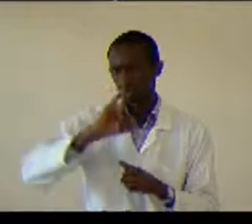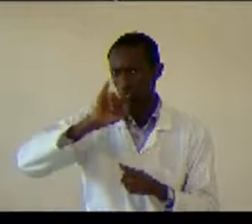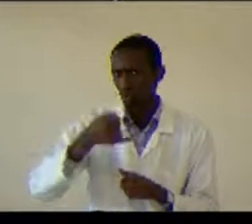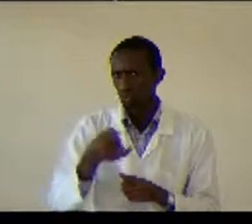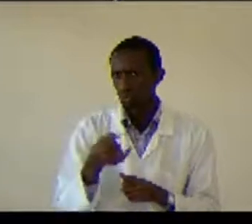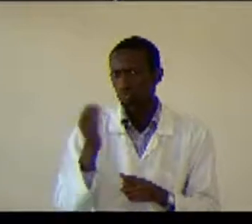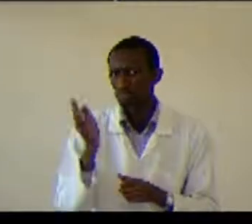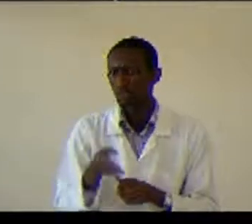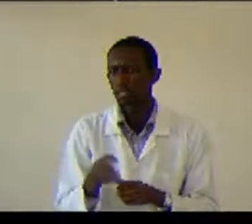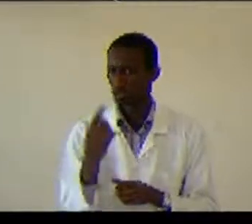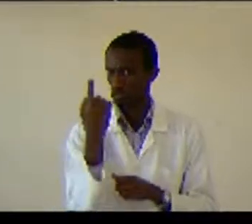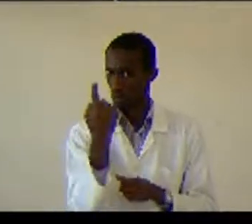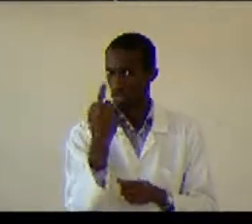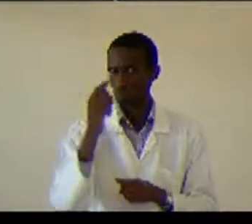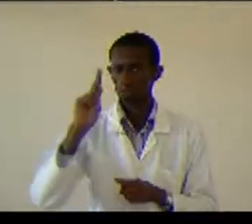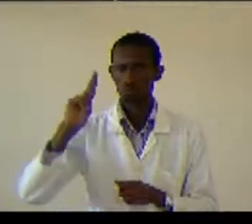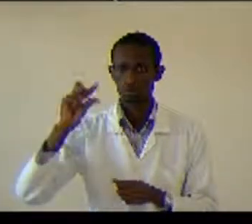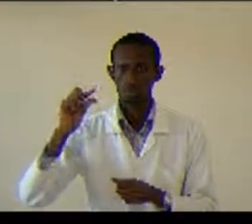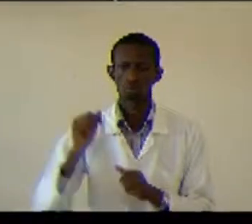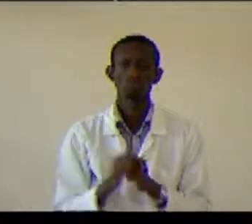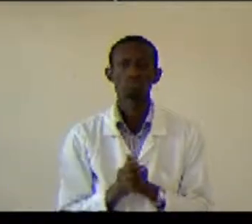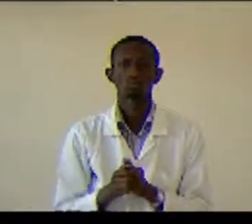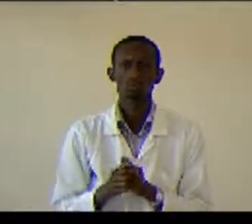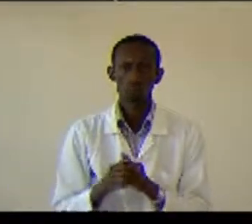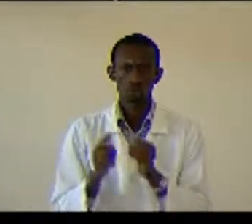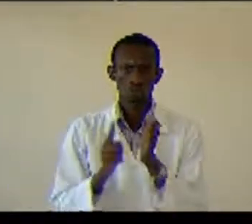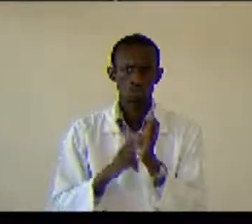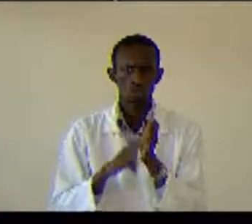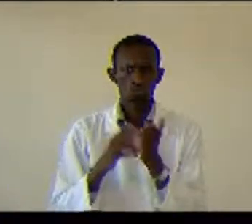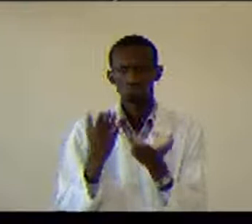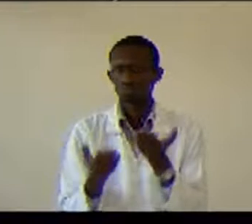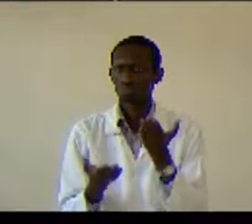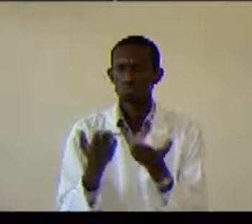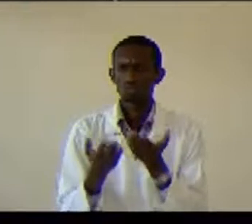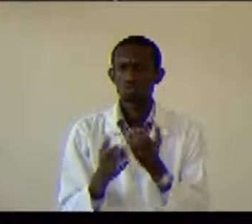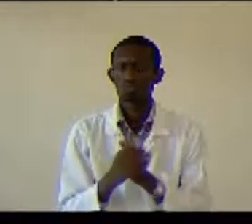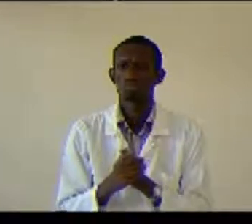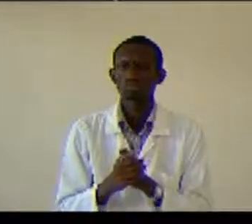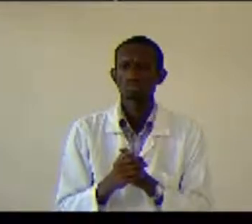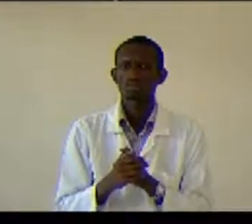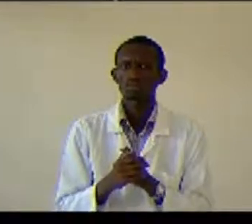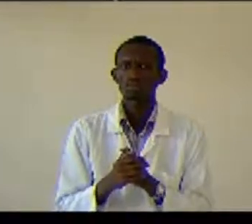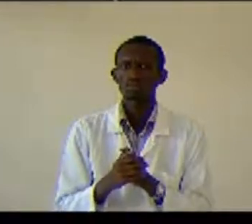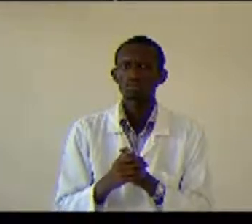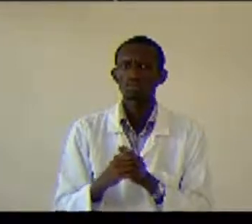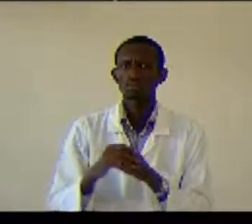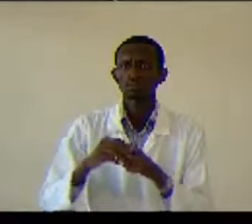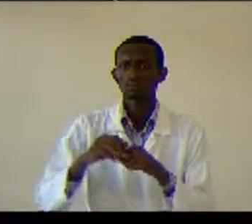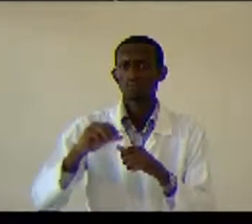kilogram. My answer is correct to the nearest whole number.